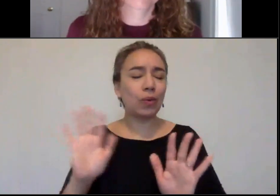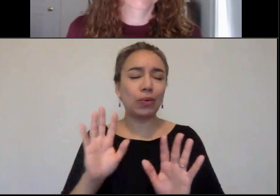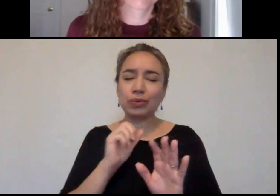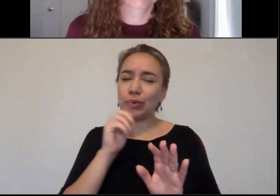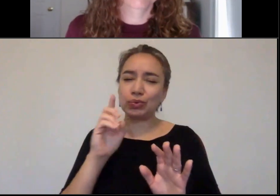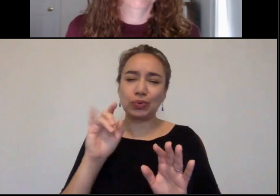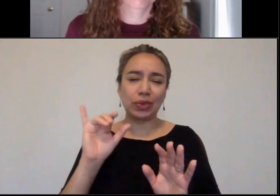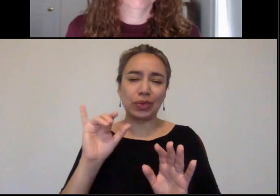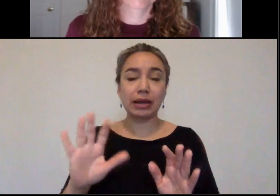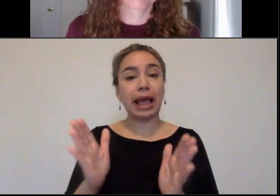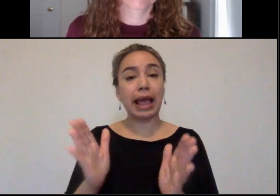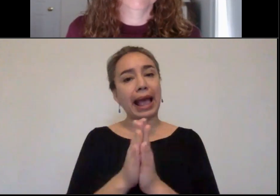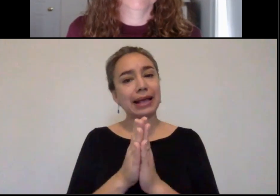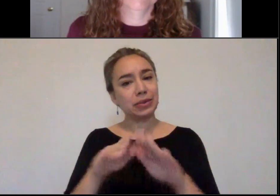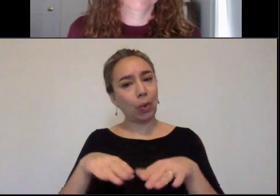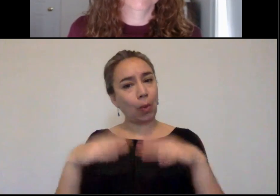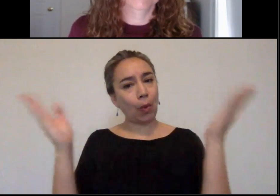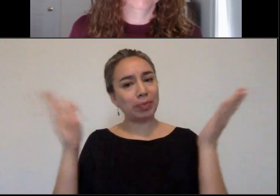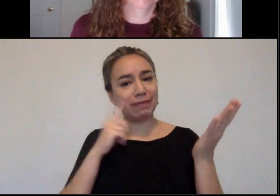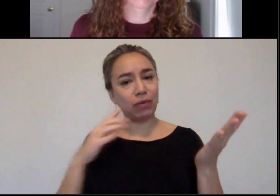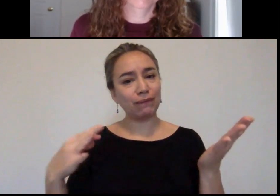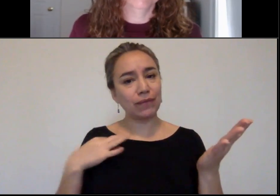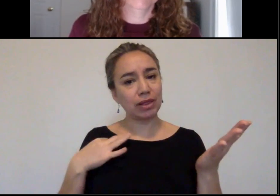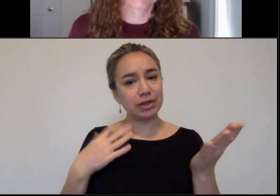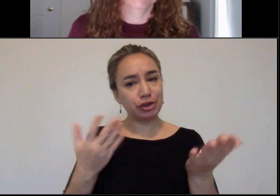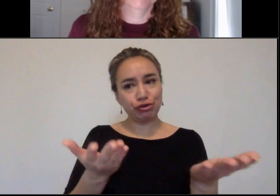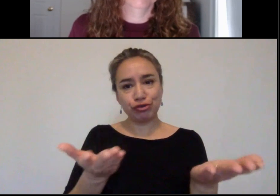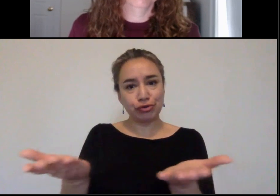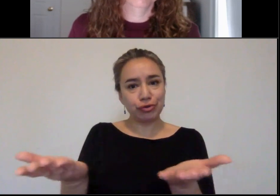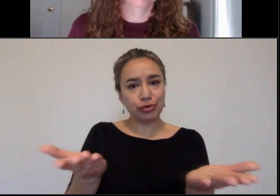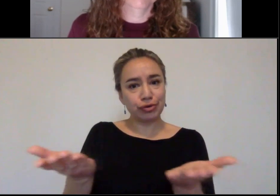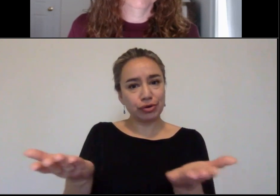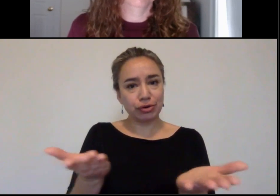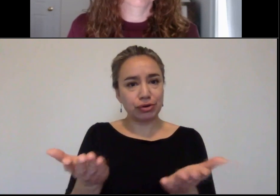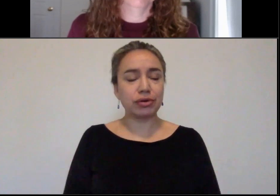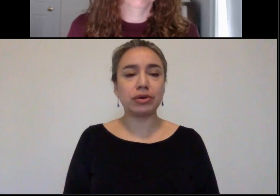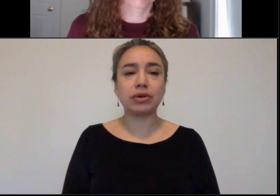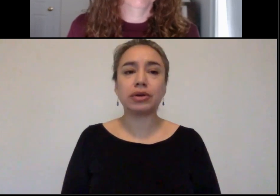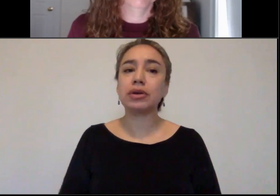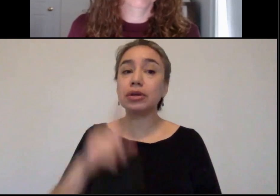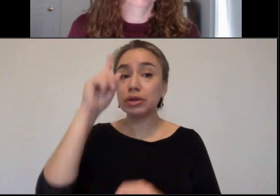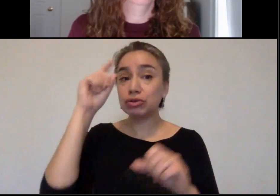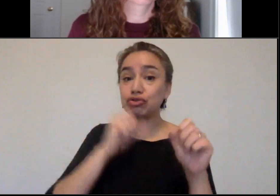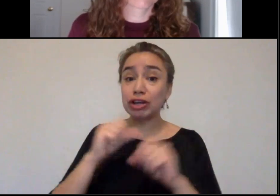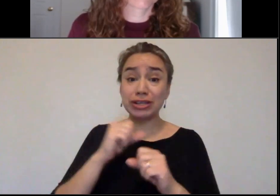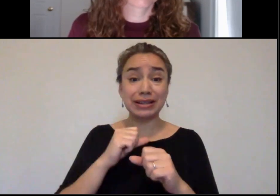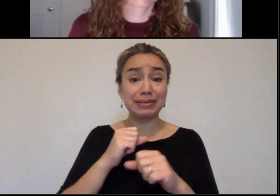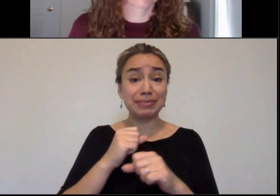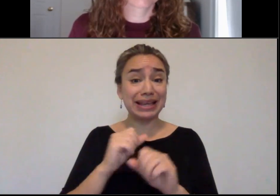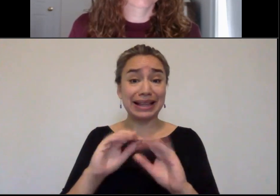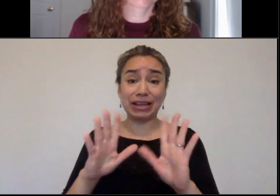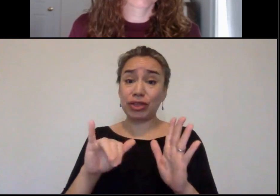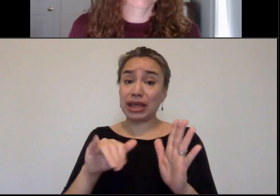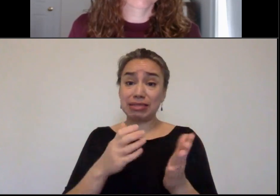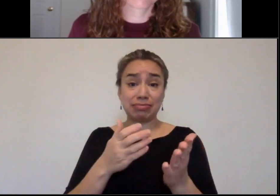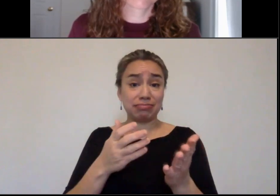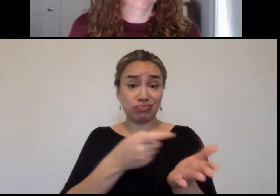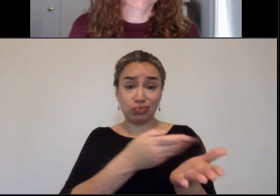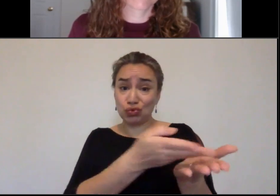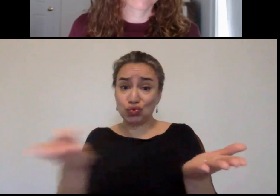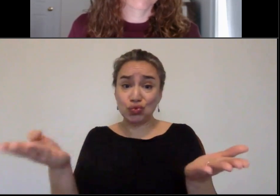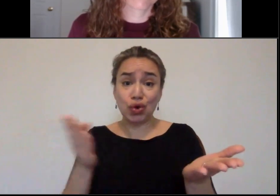And the strategy here is to make it very clear they're the expert, and